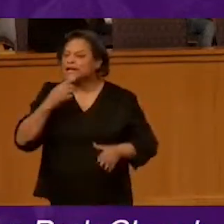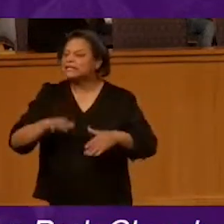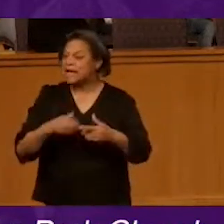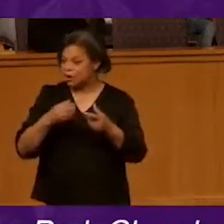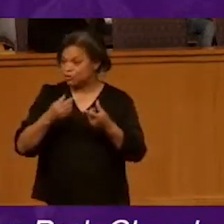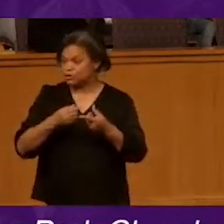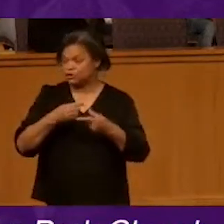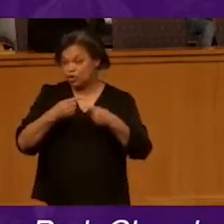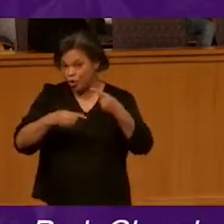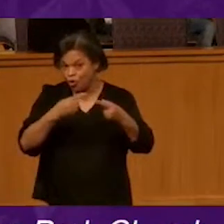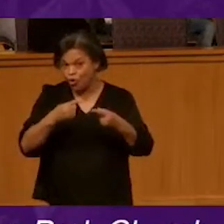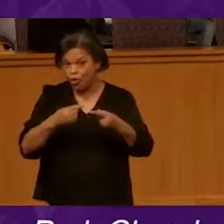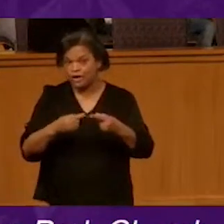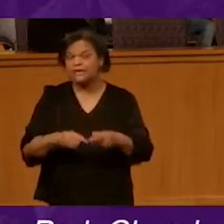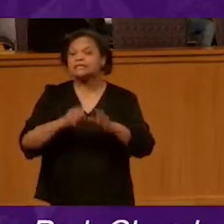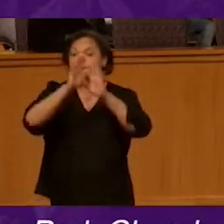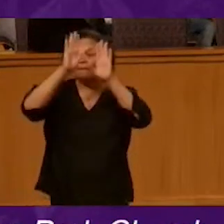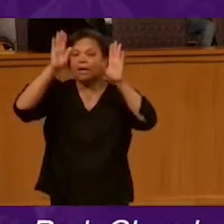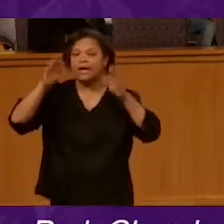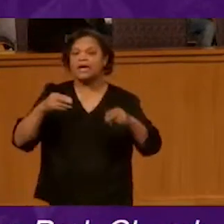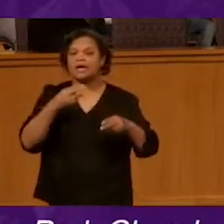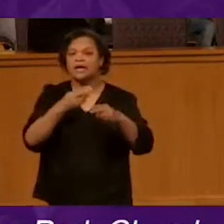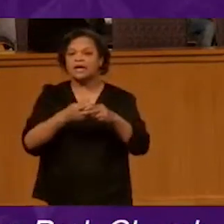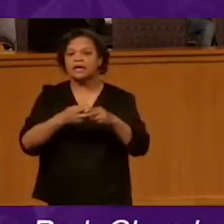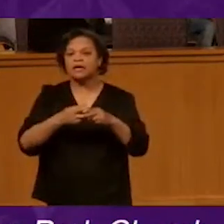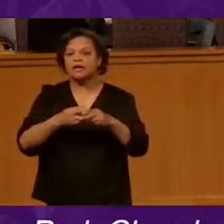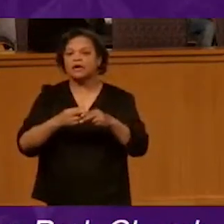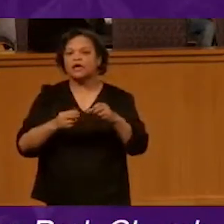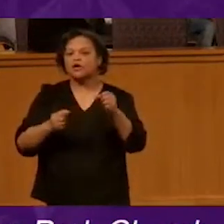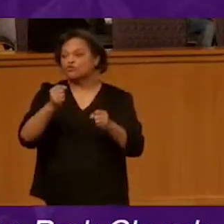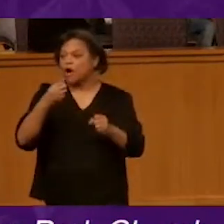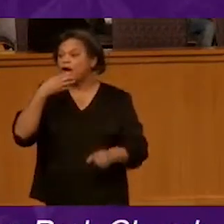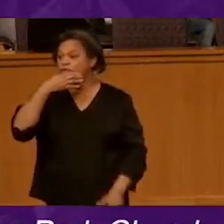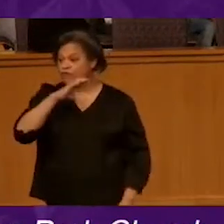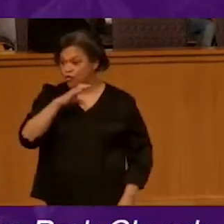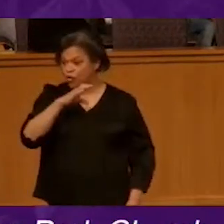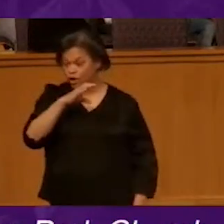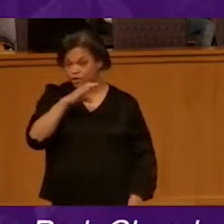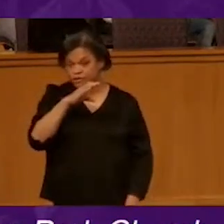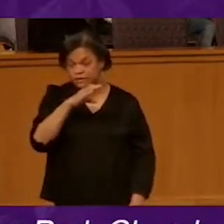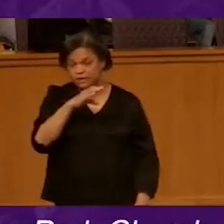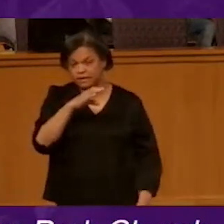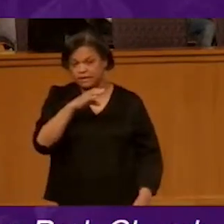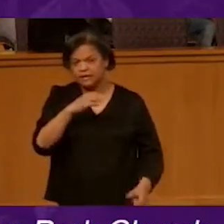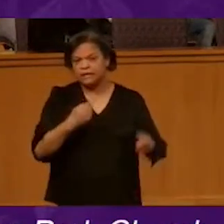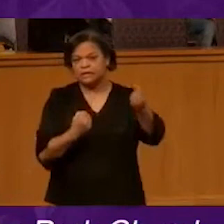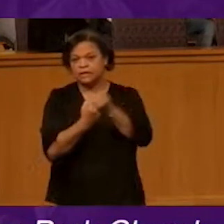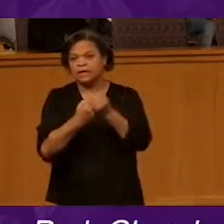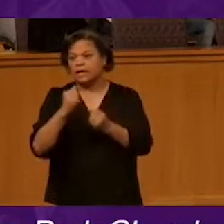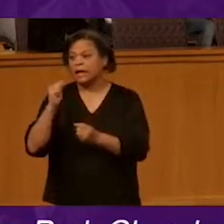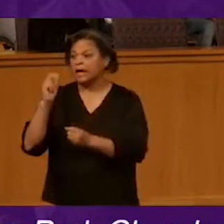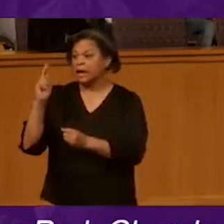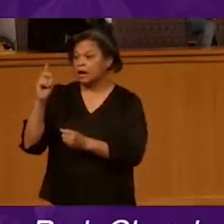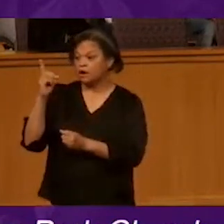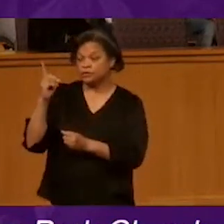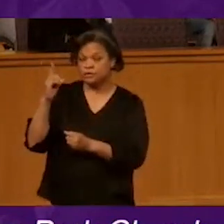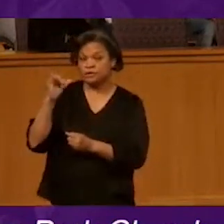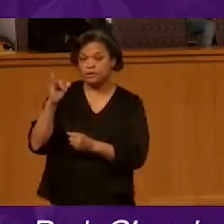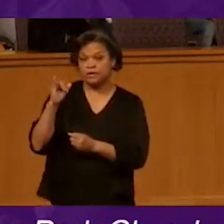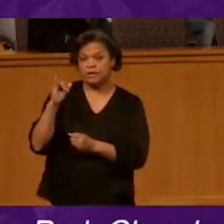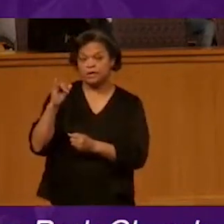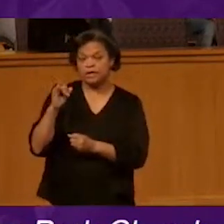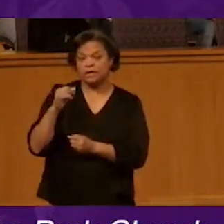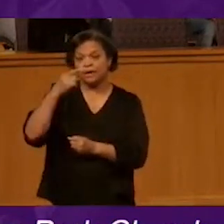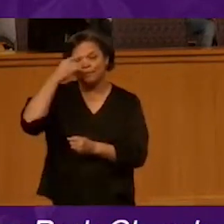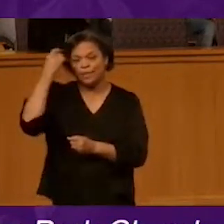So the internship is amazing. It's called the Driving Force Internship, sponsored by Audi, hosted by the Black Automotive